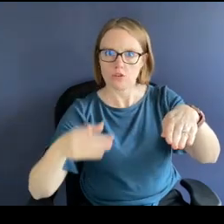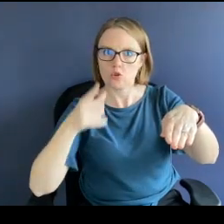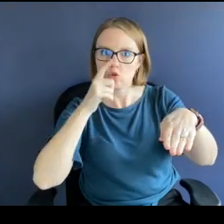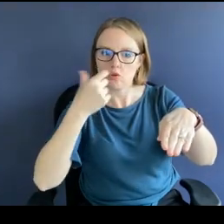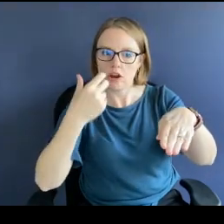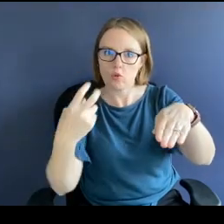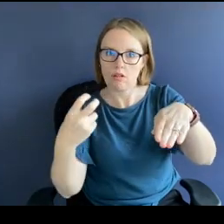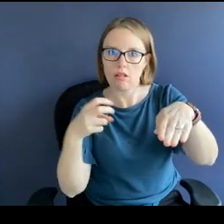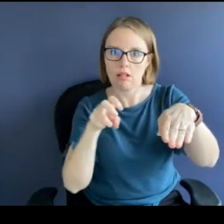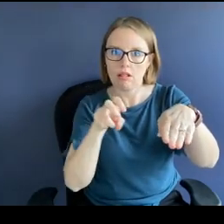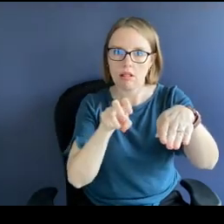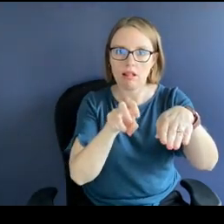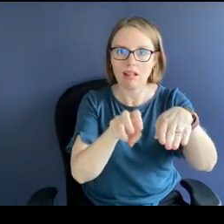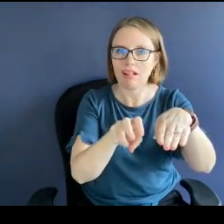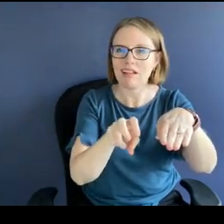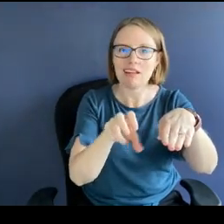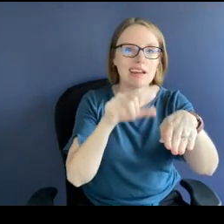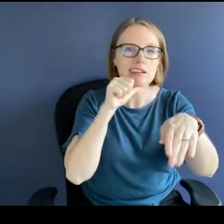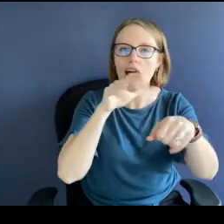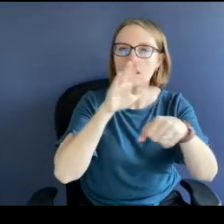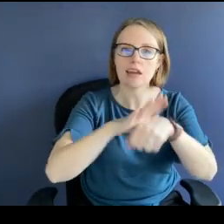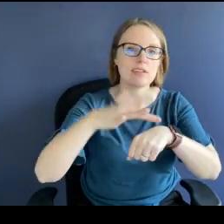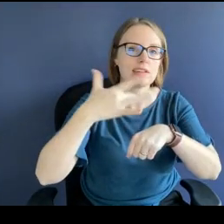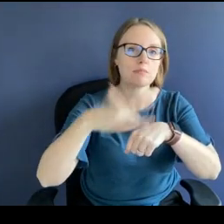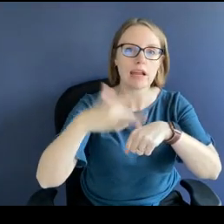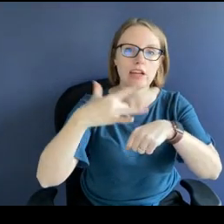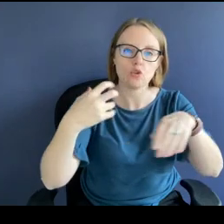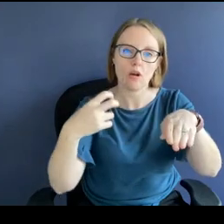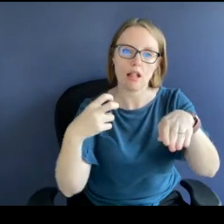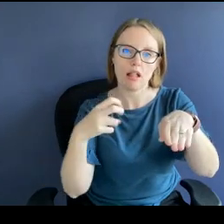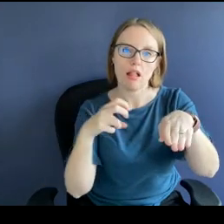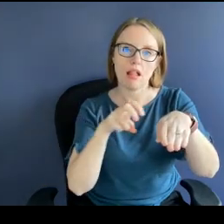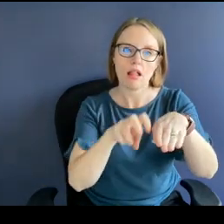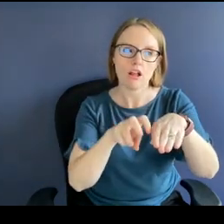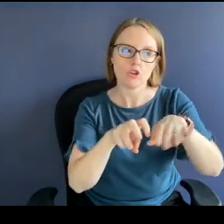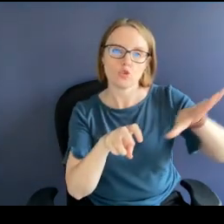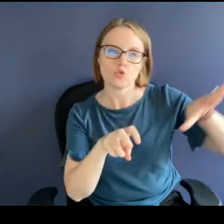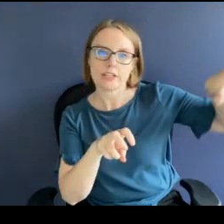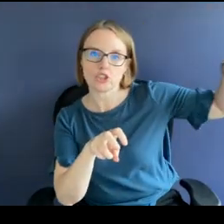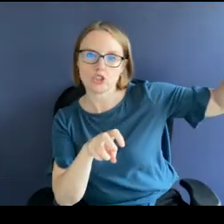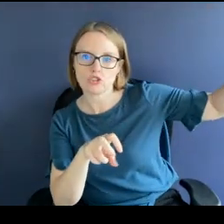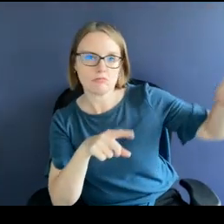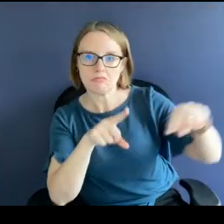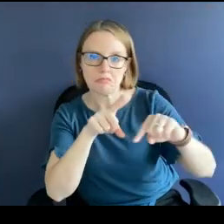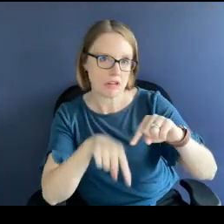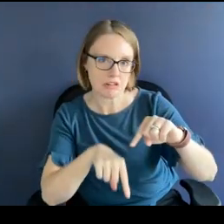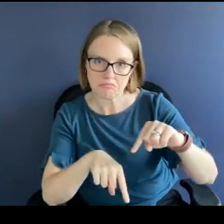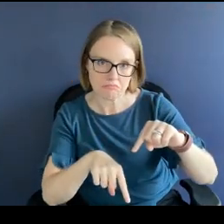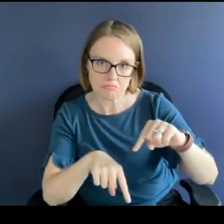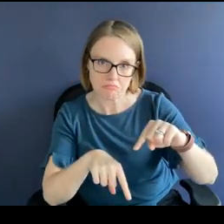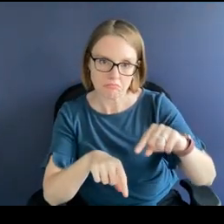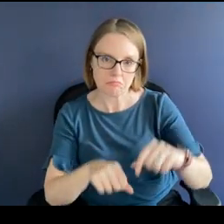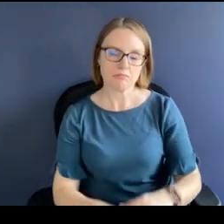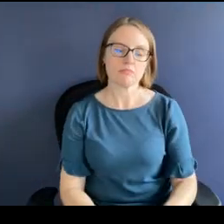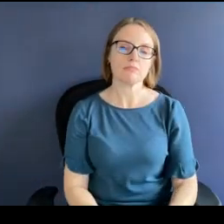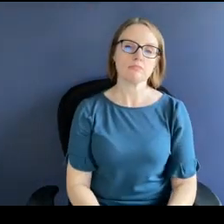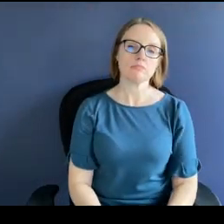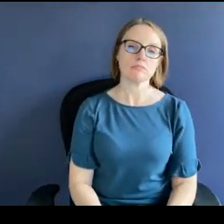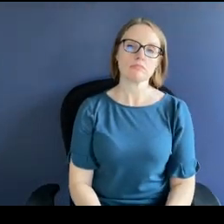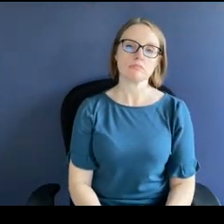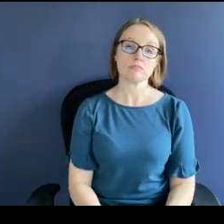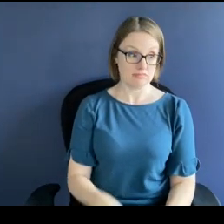approach will not have a full range of motion for side reach tasks. As you can